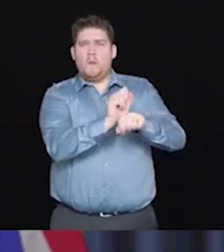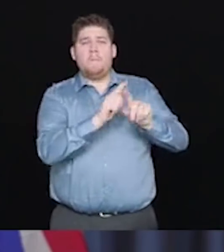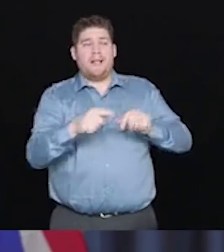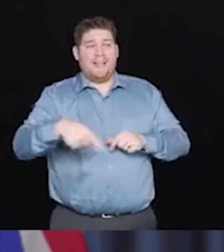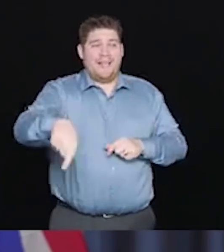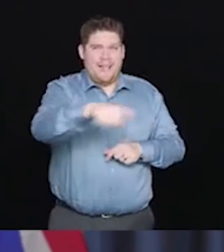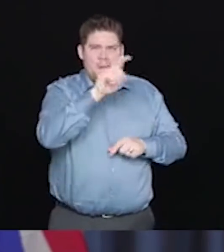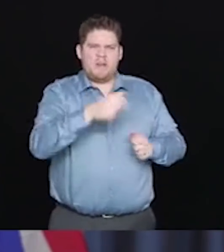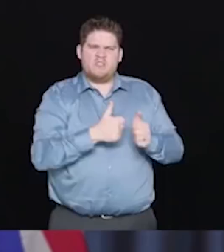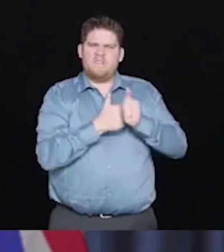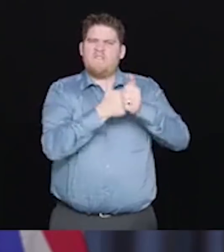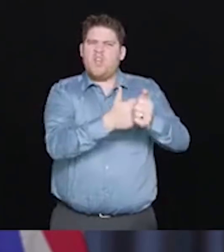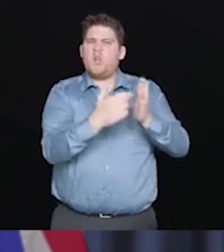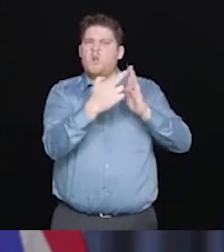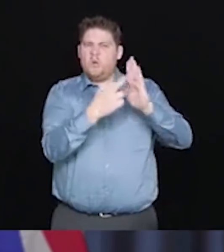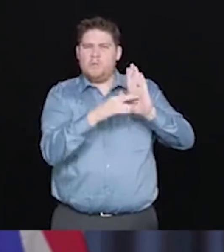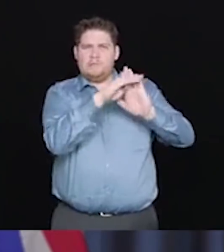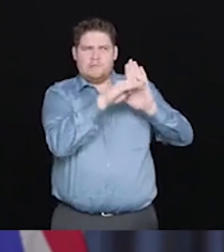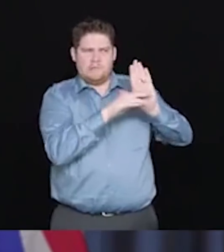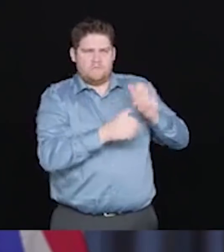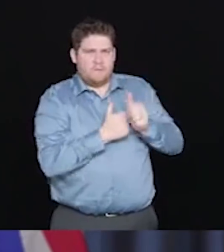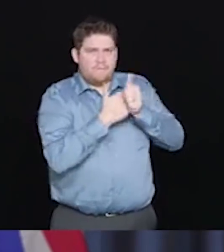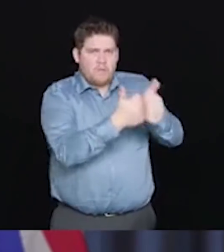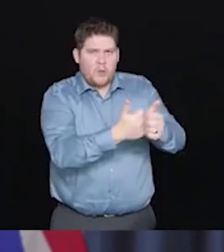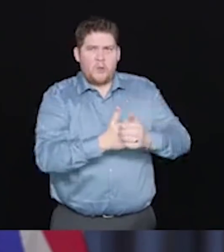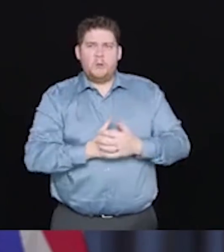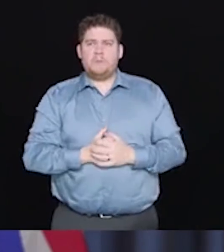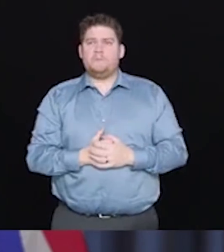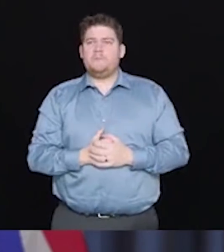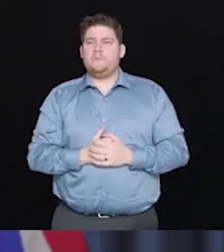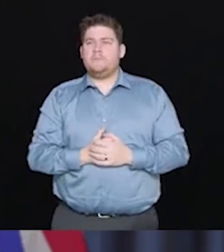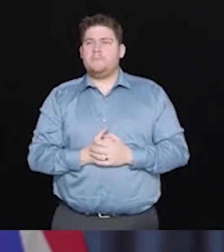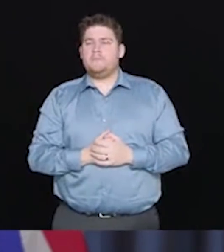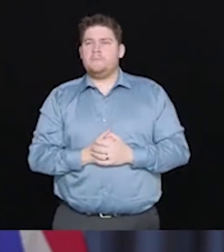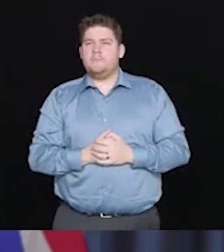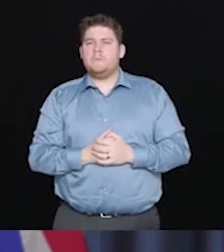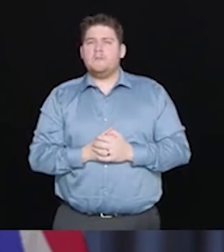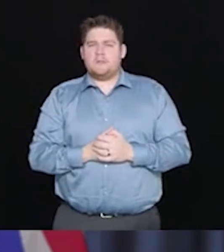as a community and to do that virtually. So we need to